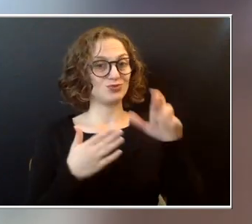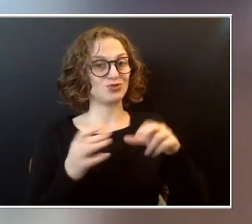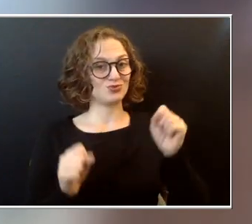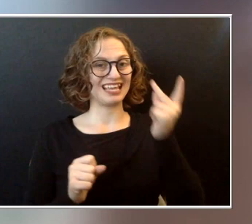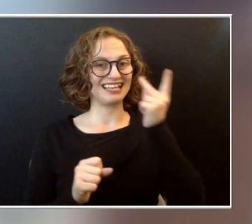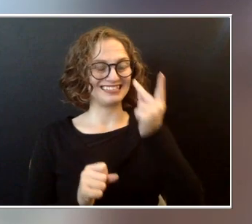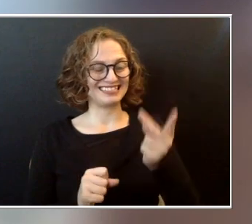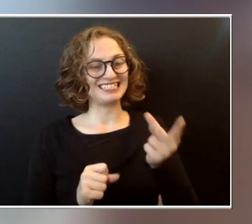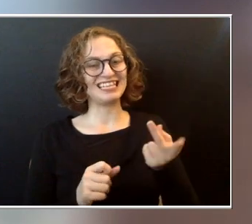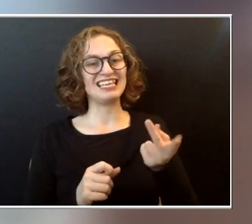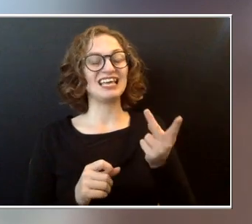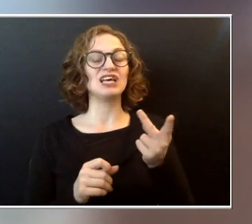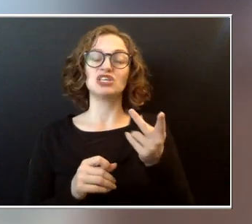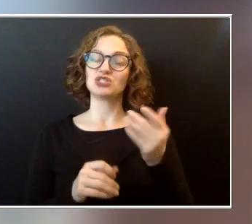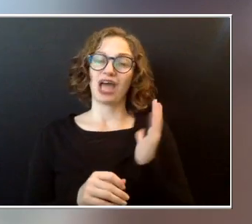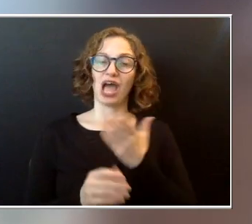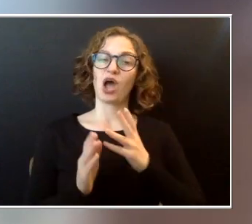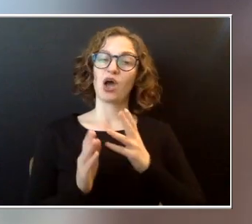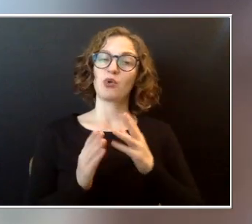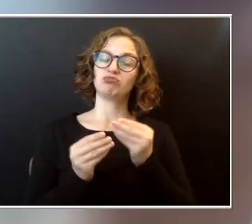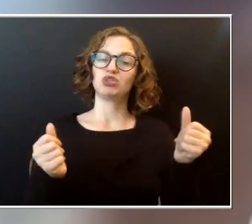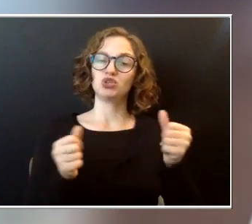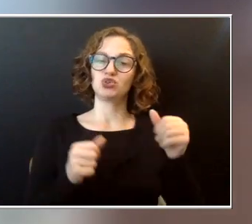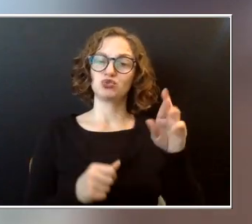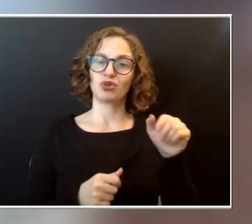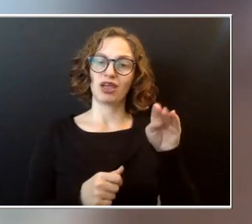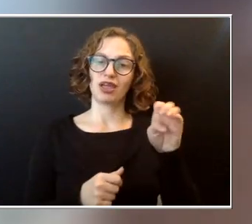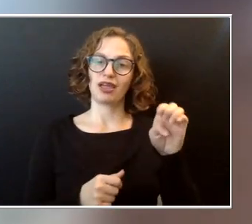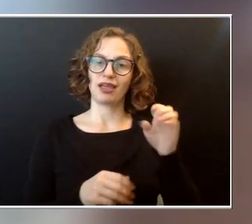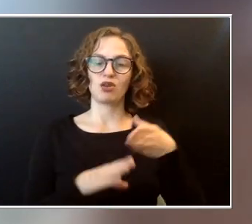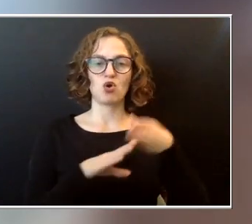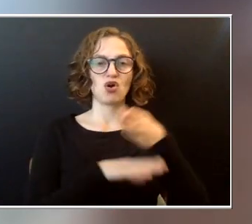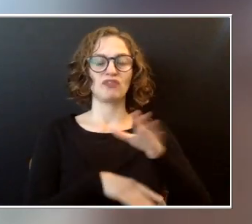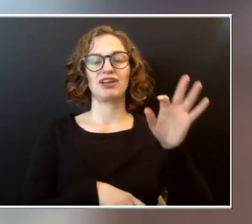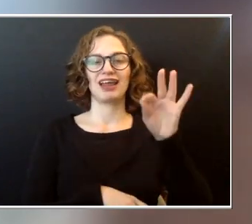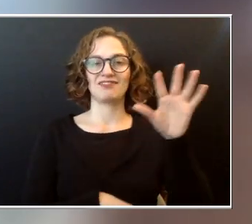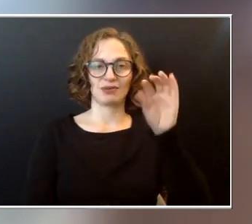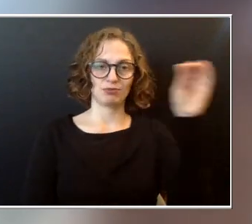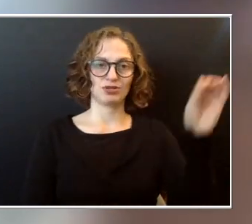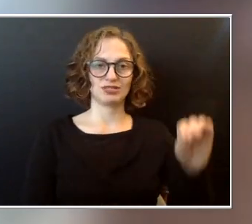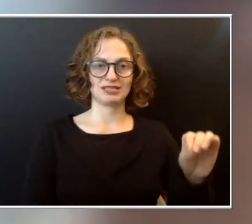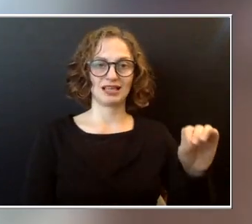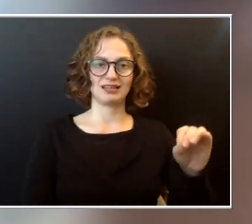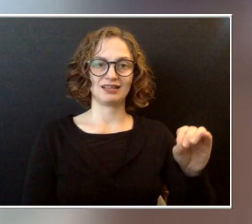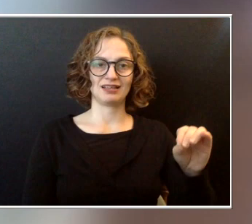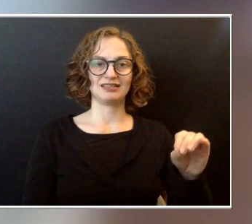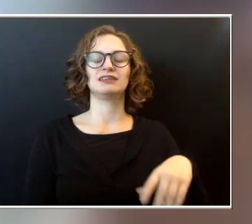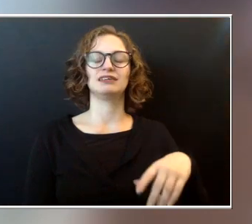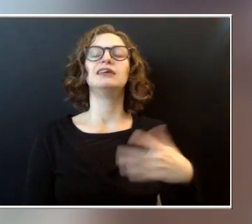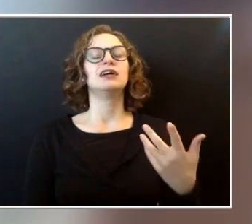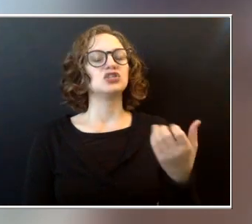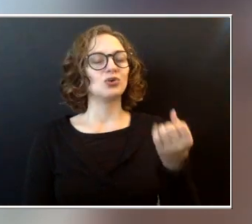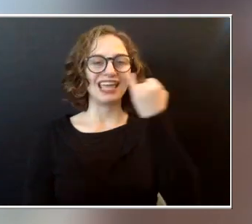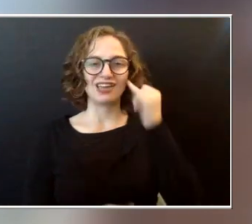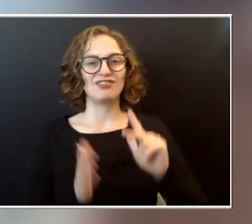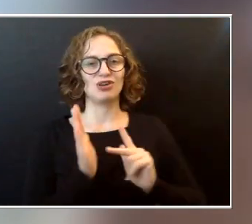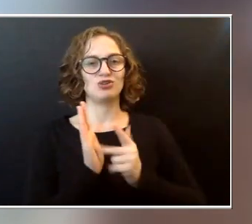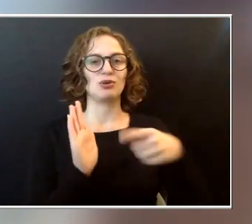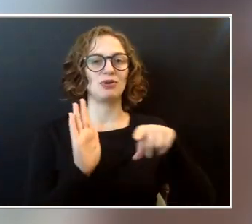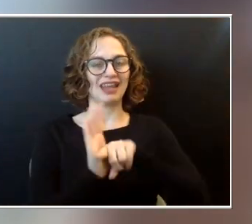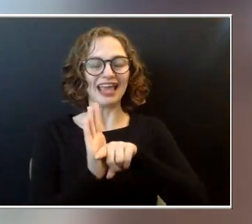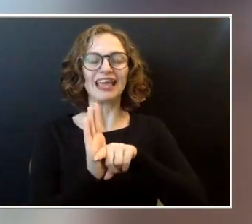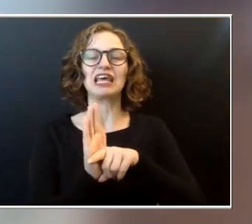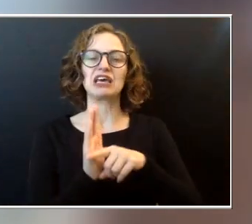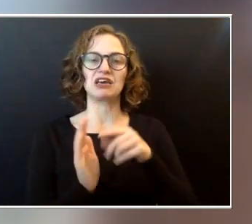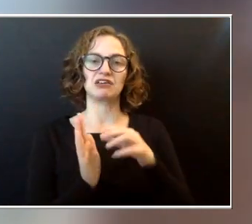95%. So, and the triple-negative breast cancer, if it's going to come back, it would do so in the first 4 years first 5 years from diagnosis. So once